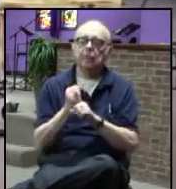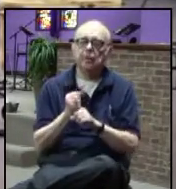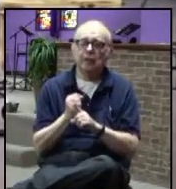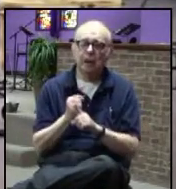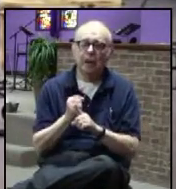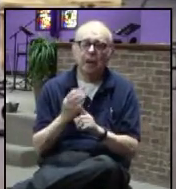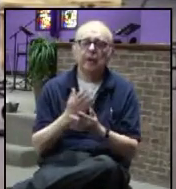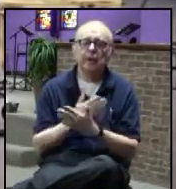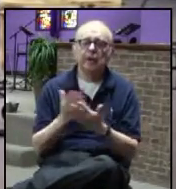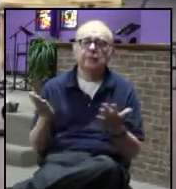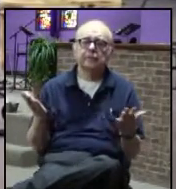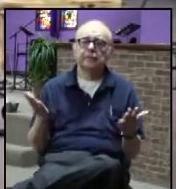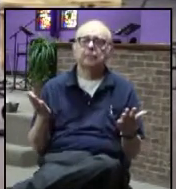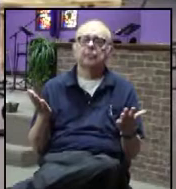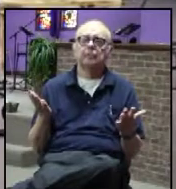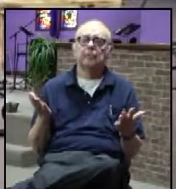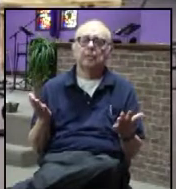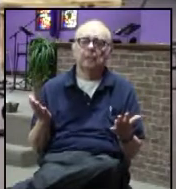of things.